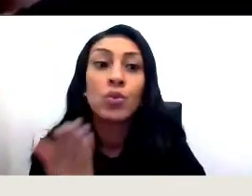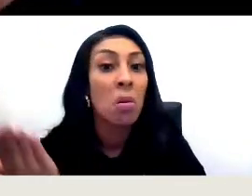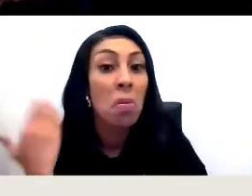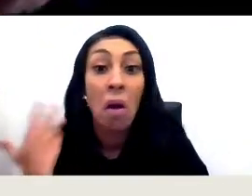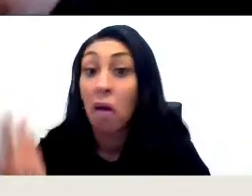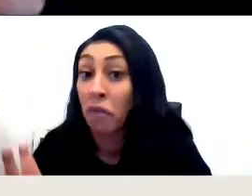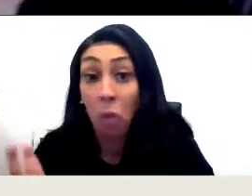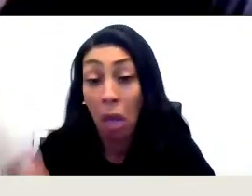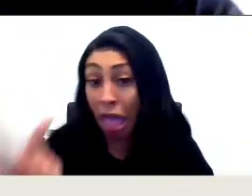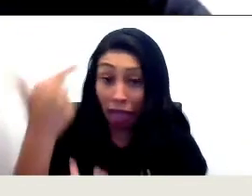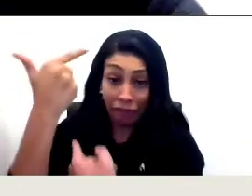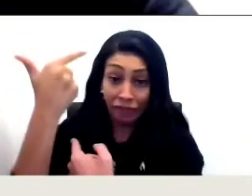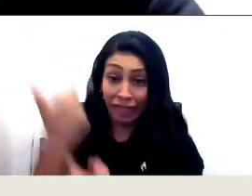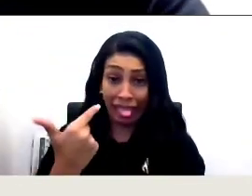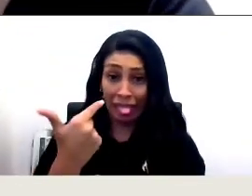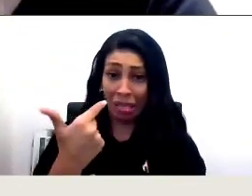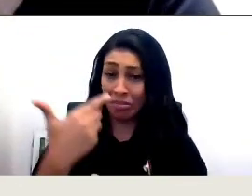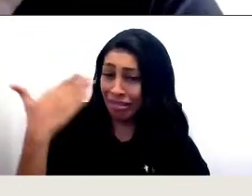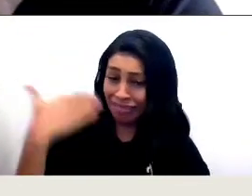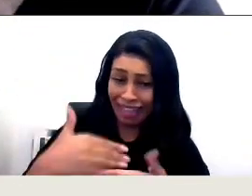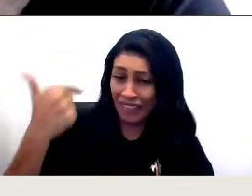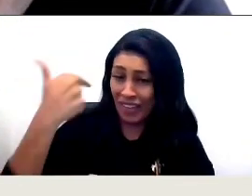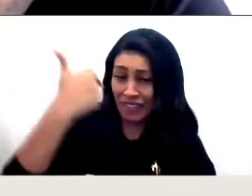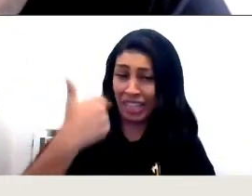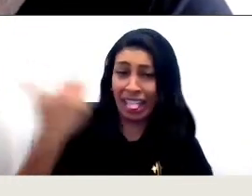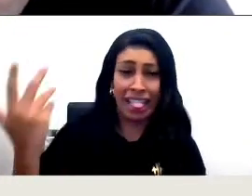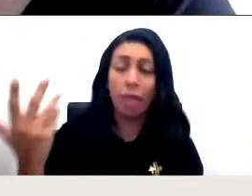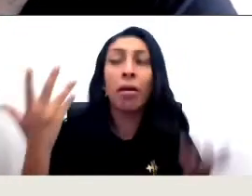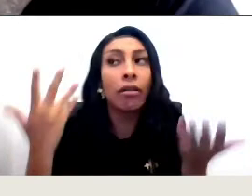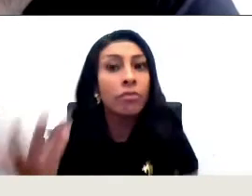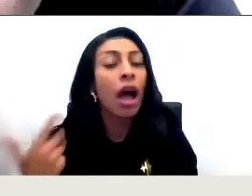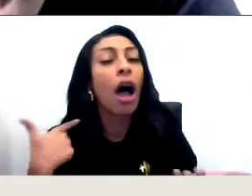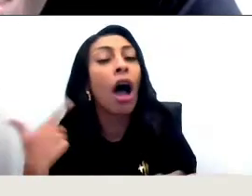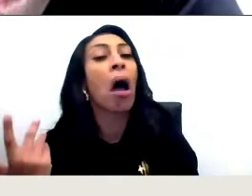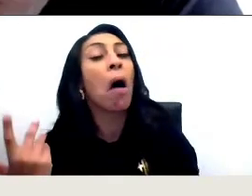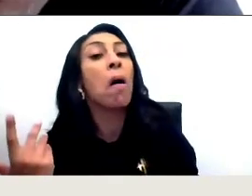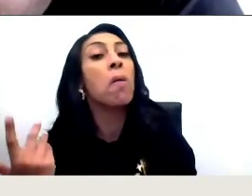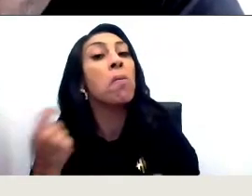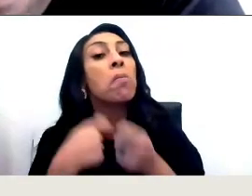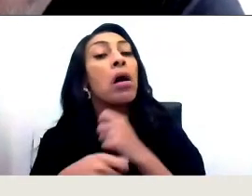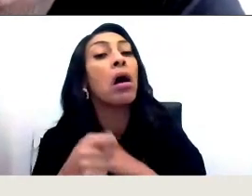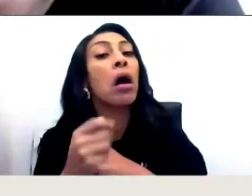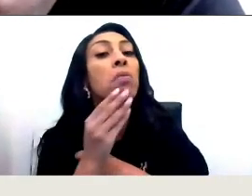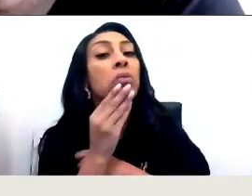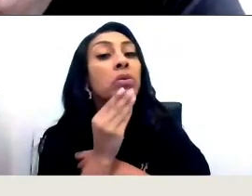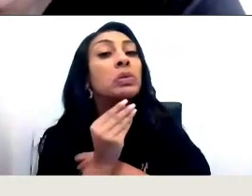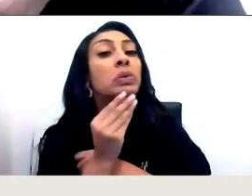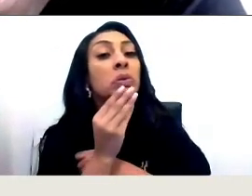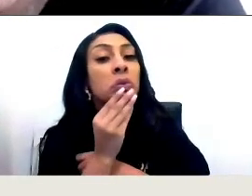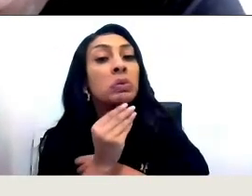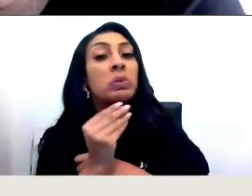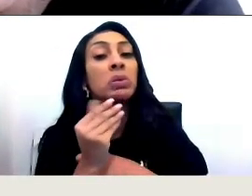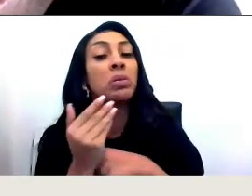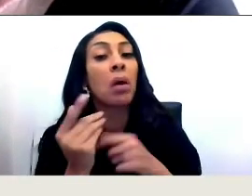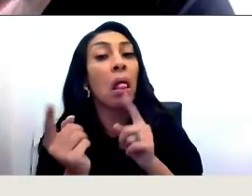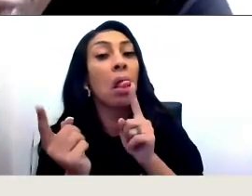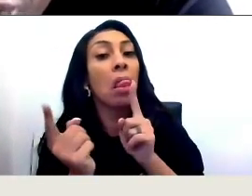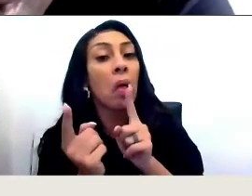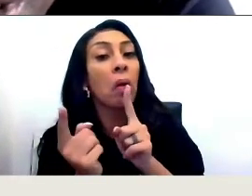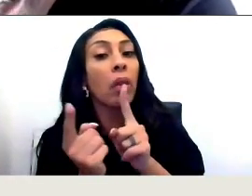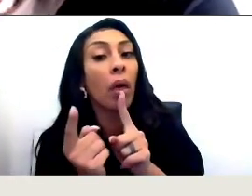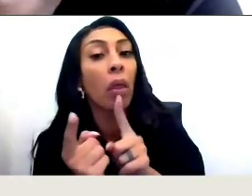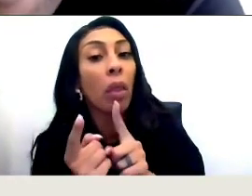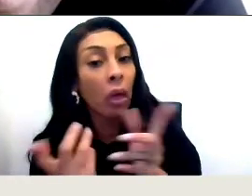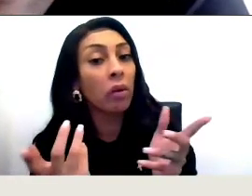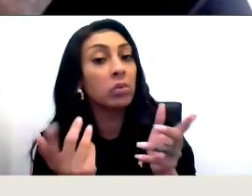device that I've never kind of warmed up to. But now I'm getting more and more closer to, you